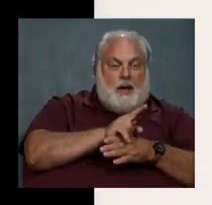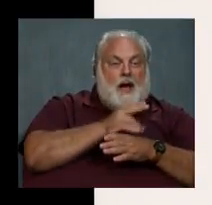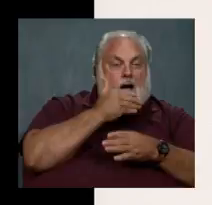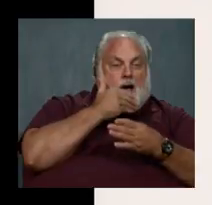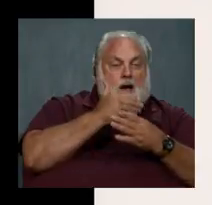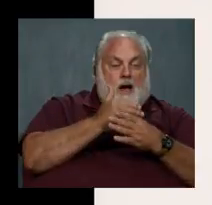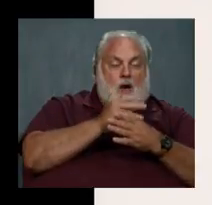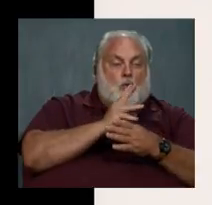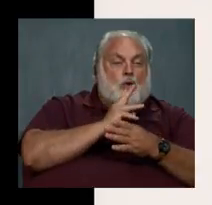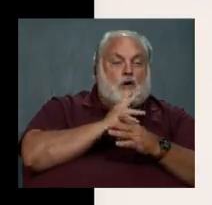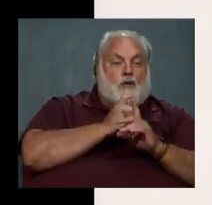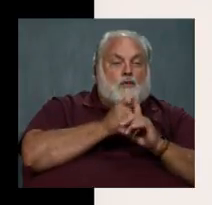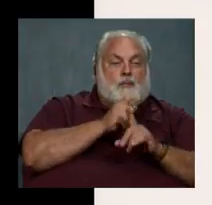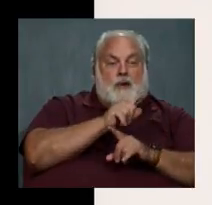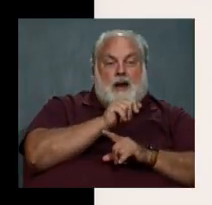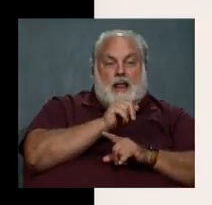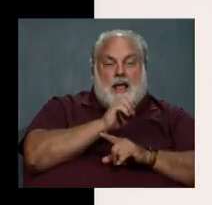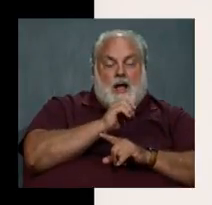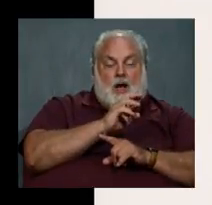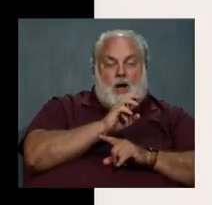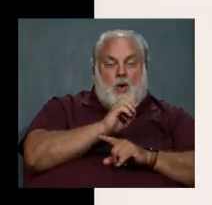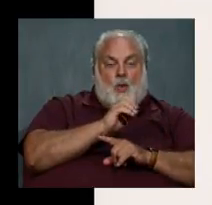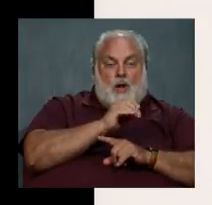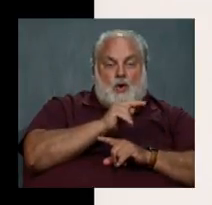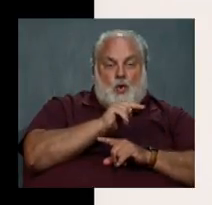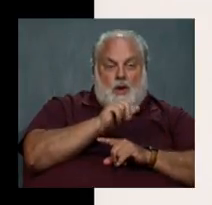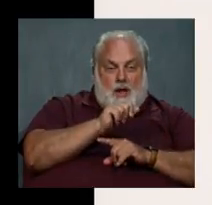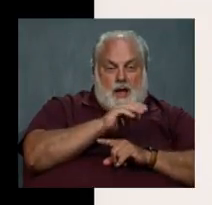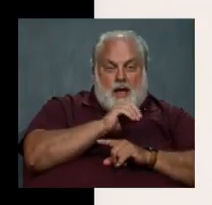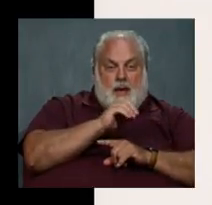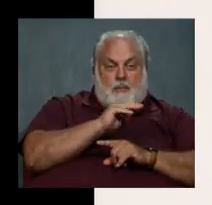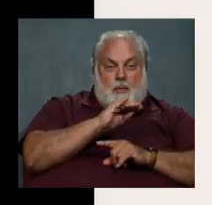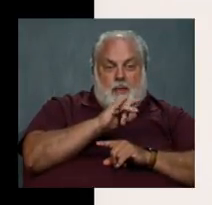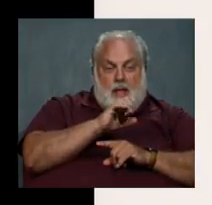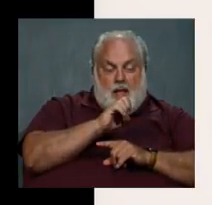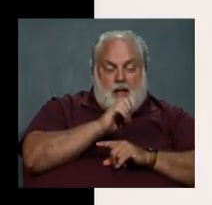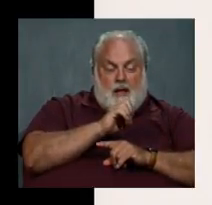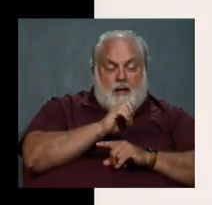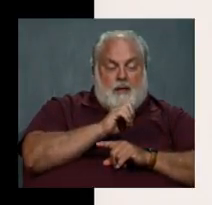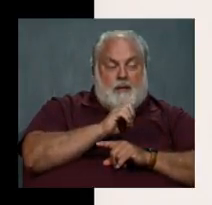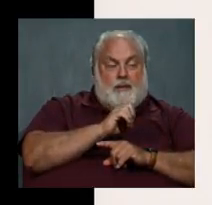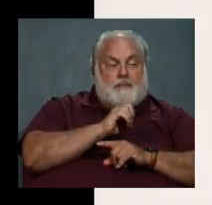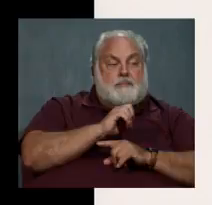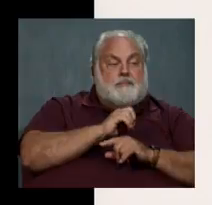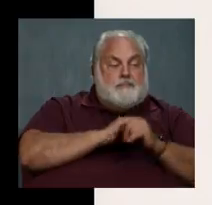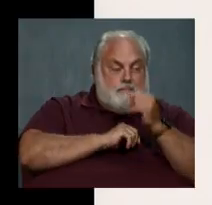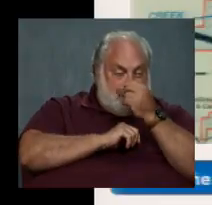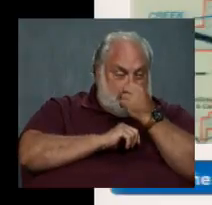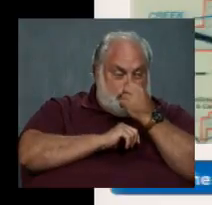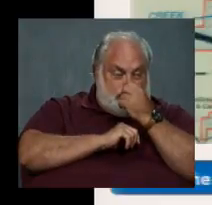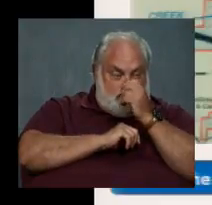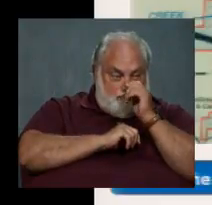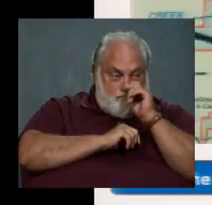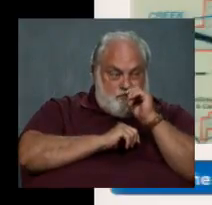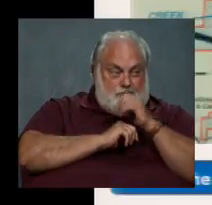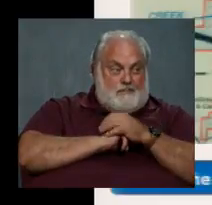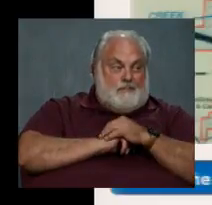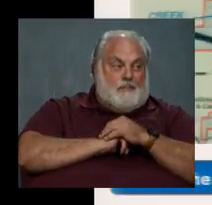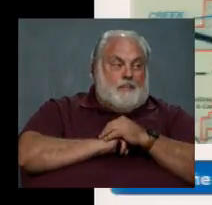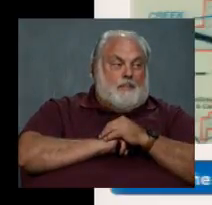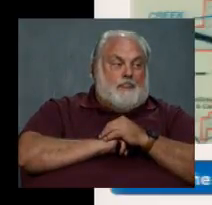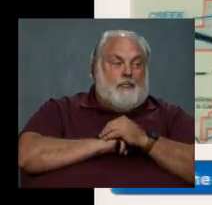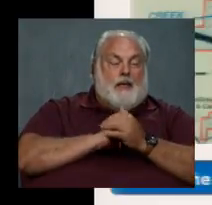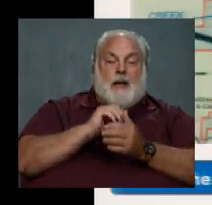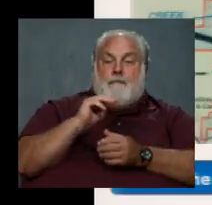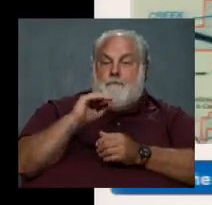water coming out of Lake Winona and Lake Maumelle, and we'd like that higher quality water. Next slide, please. This is just a